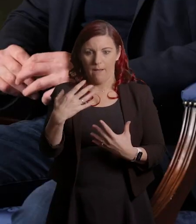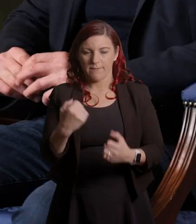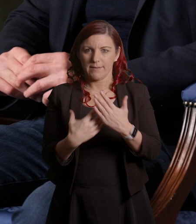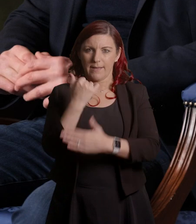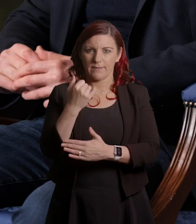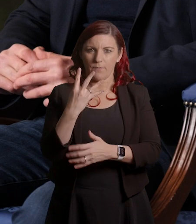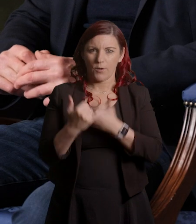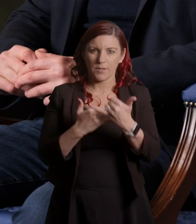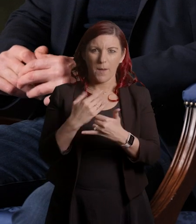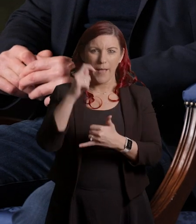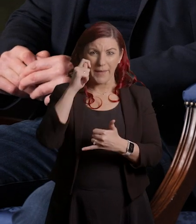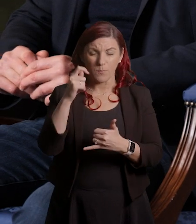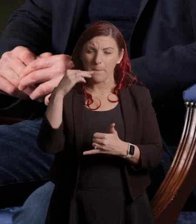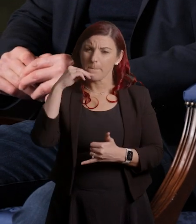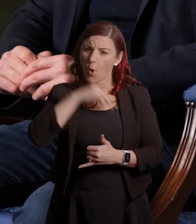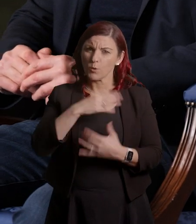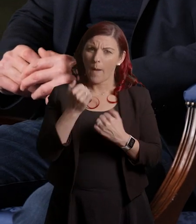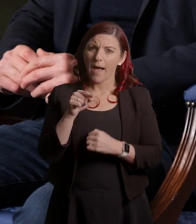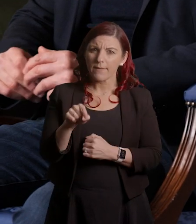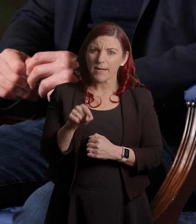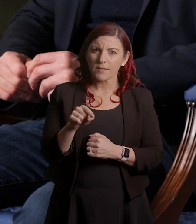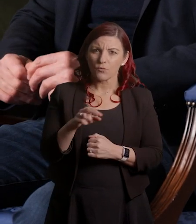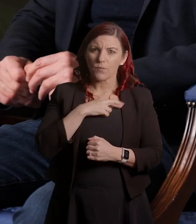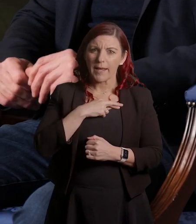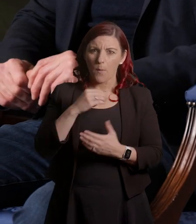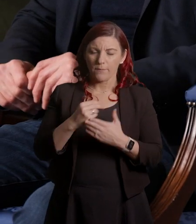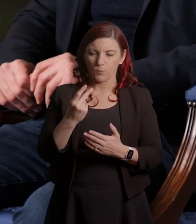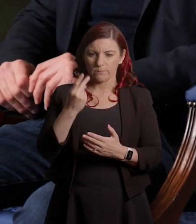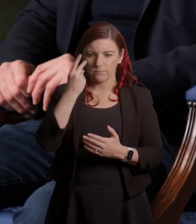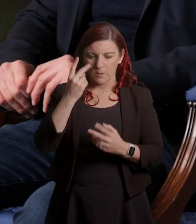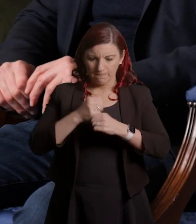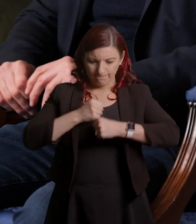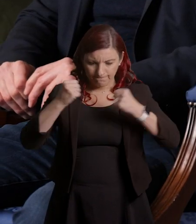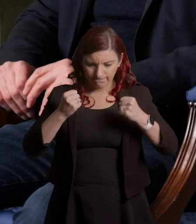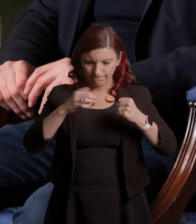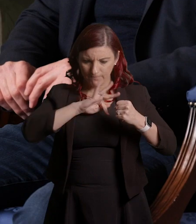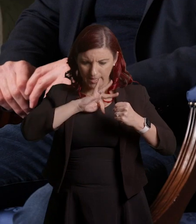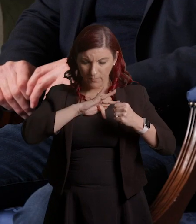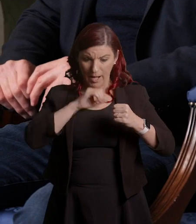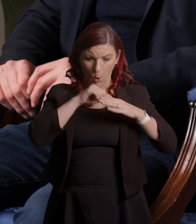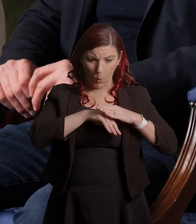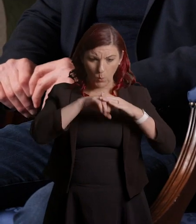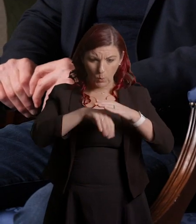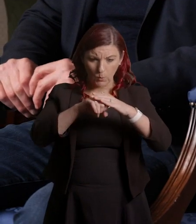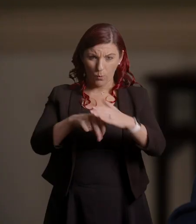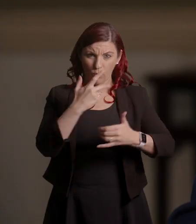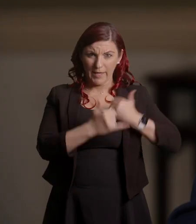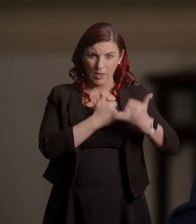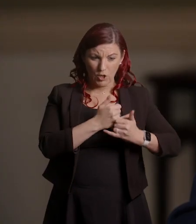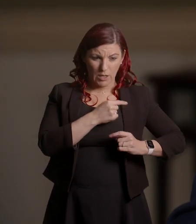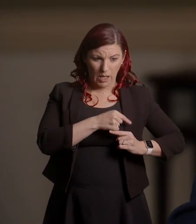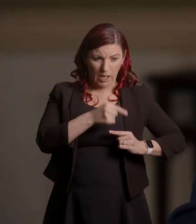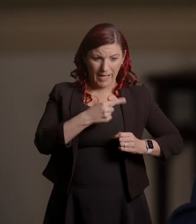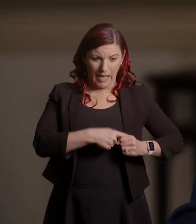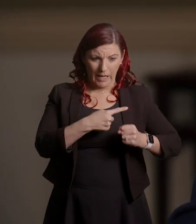4 years? Yeah, I think it was vital. You really have to take a look at yourselves when you lose 3 in a row. To lose